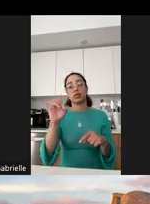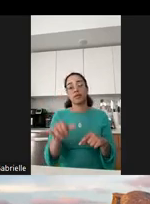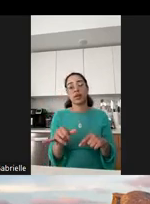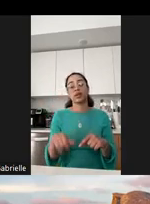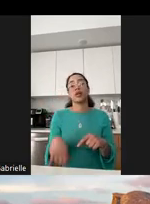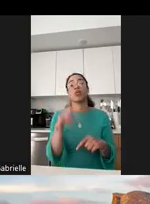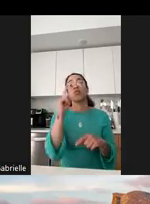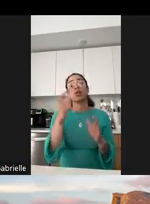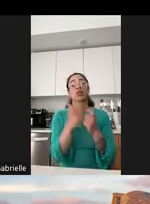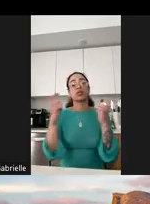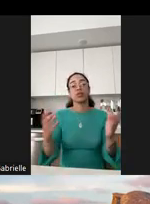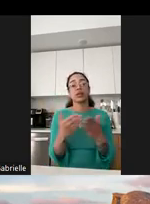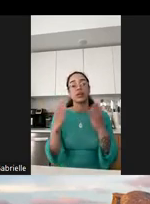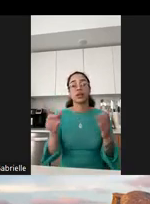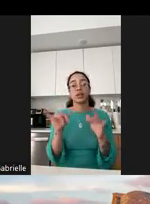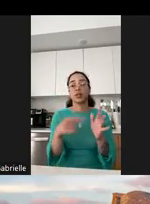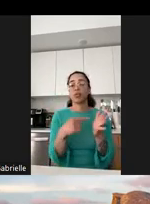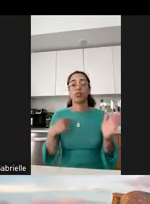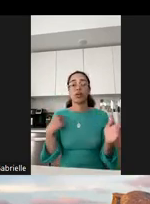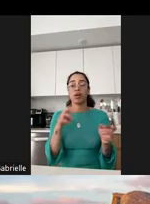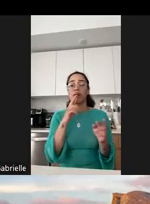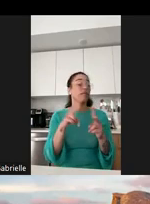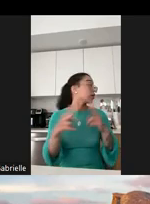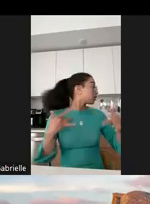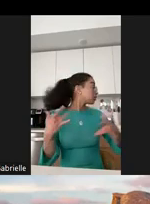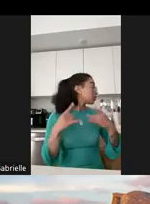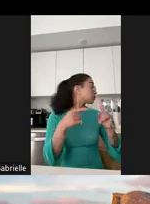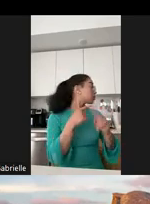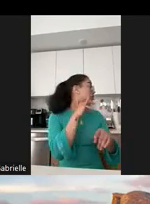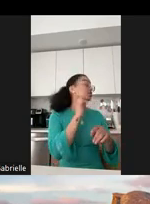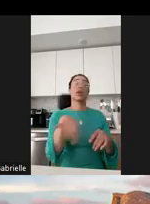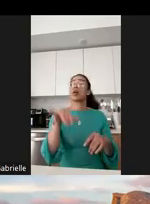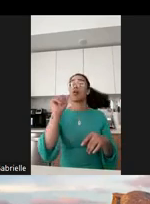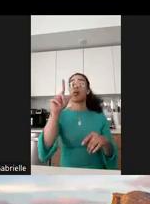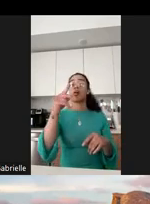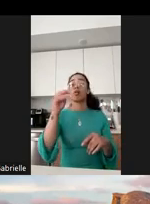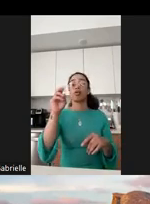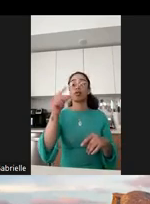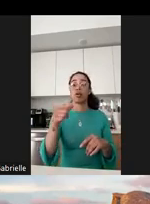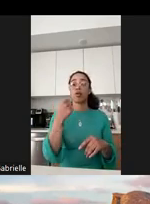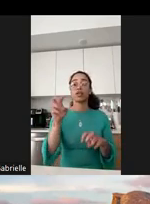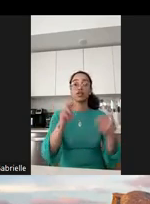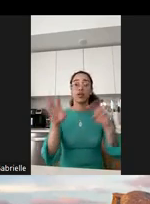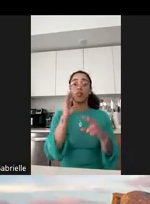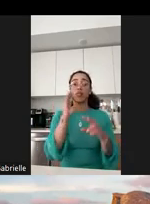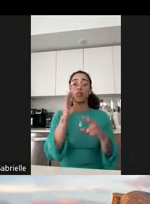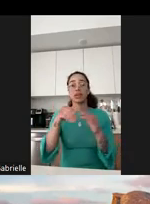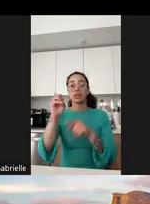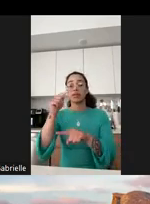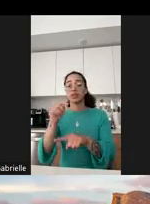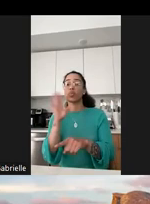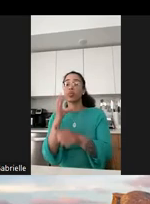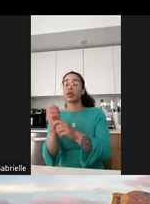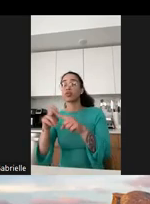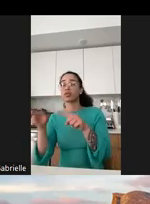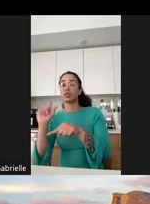we're very excited about is that although the survey will potentially end in or around September and we'll get our results, our